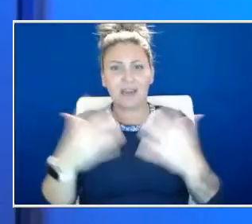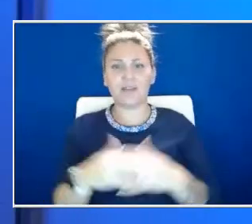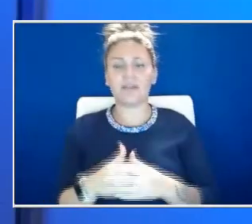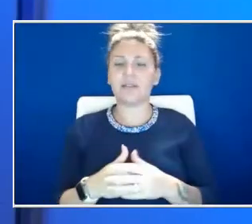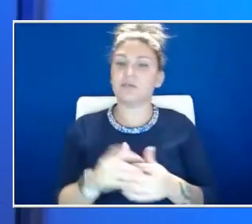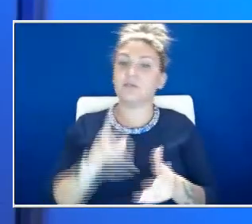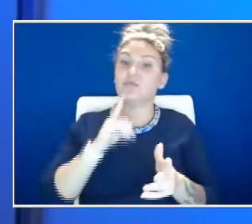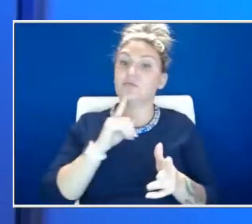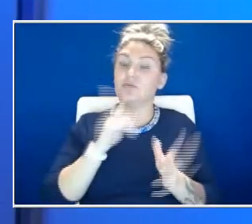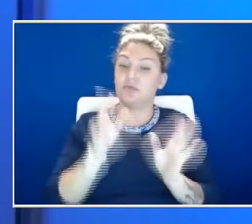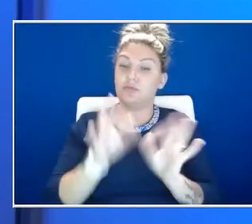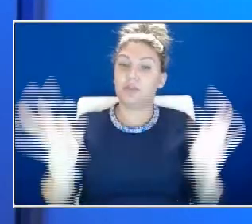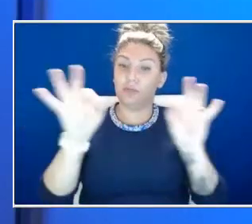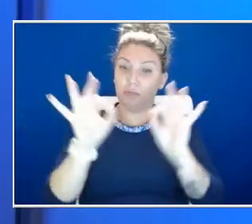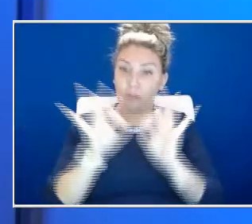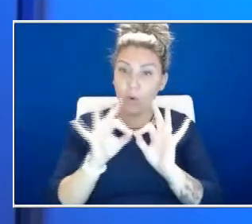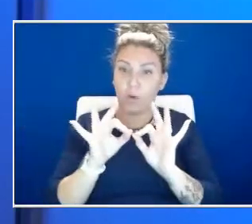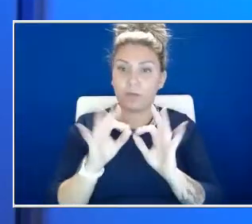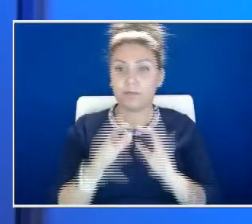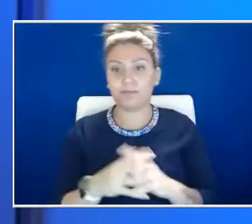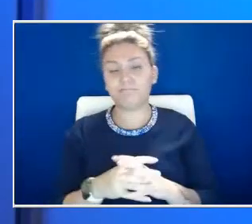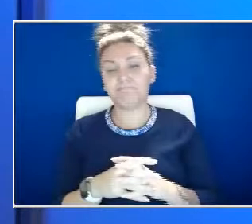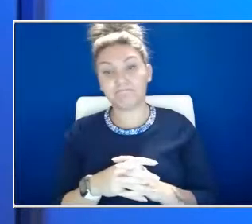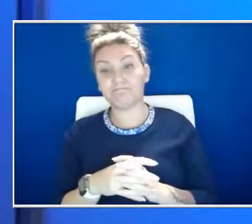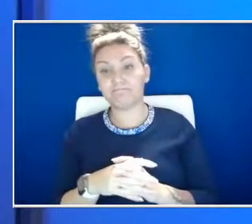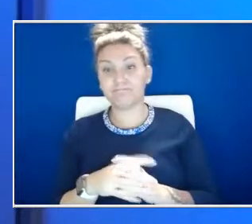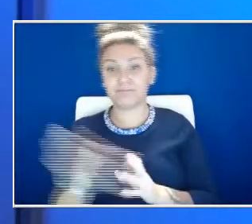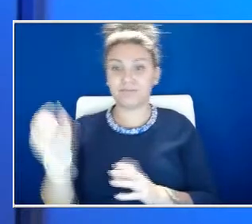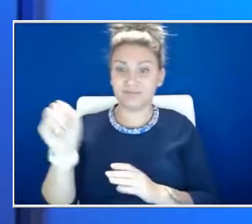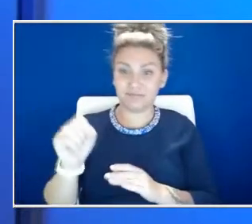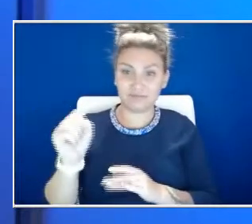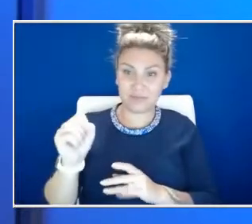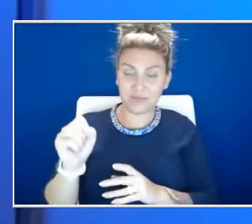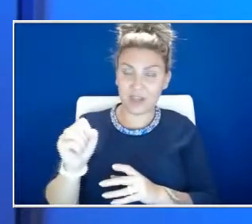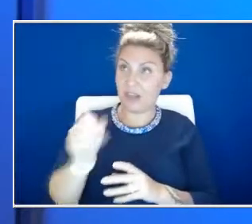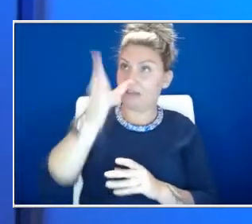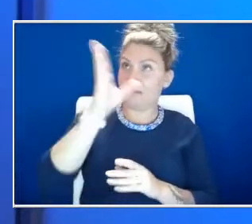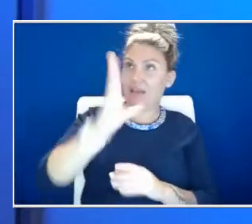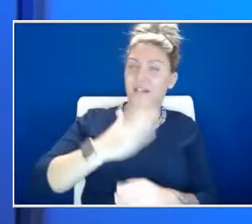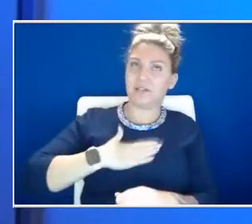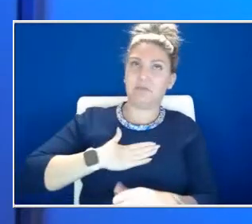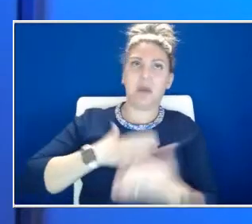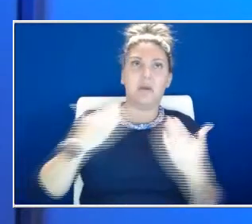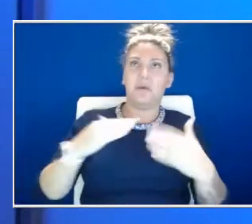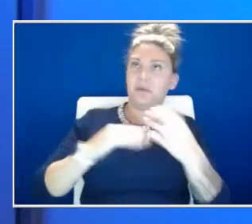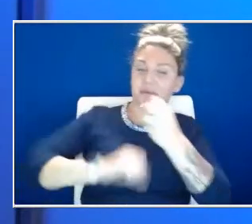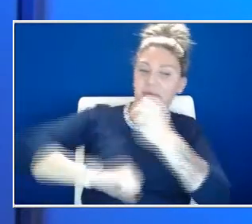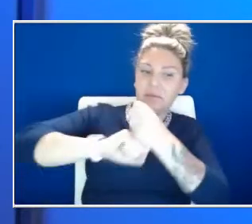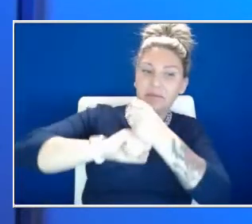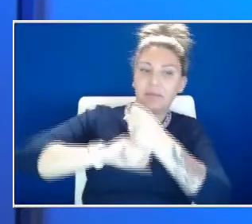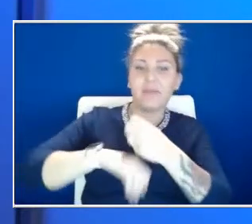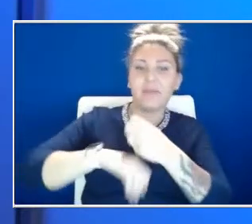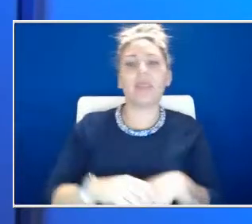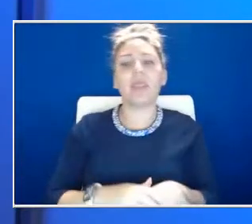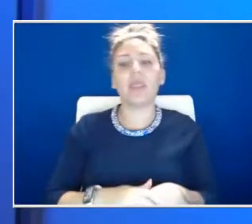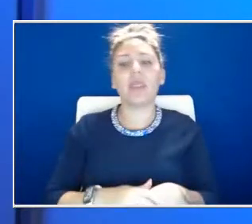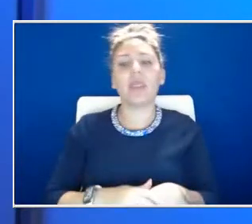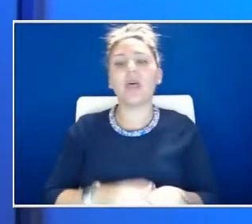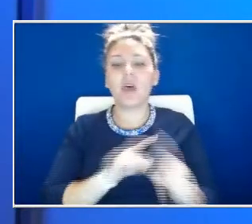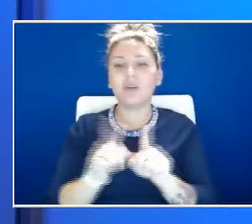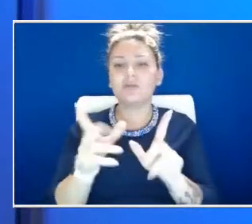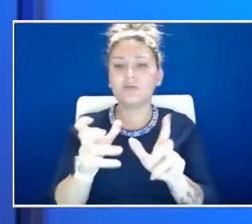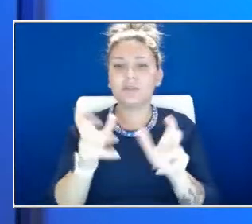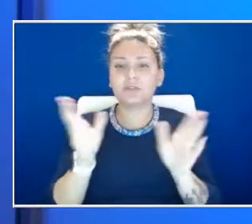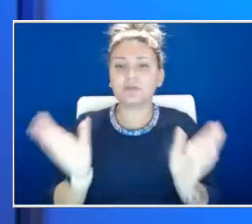important. And yeah, that's God's my rock. I also would like to just encourage